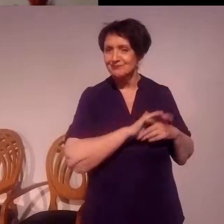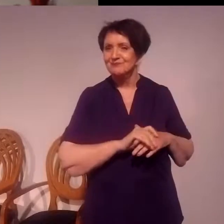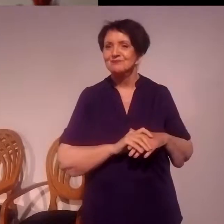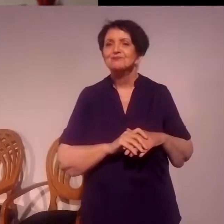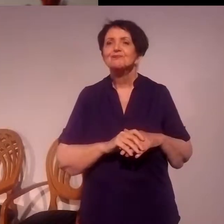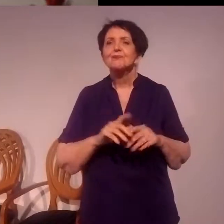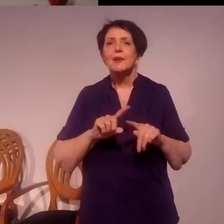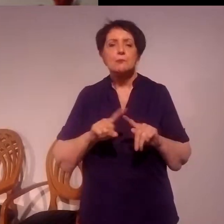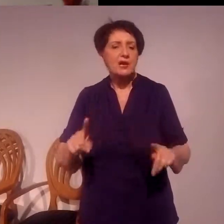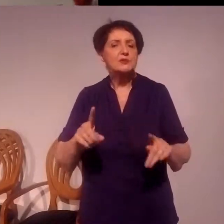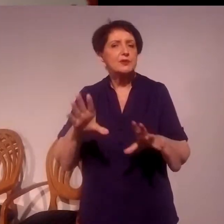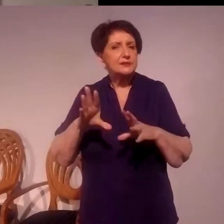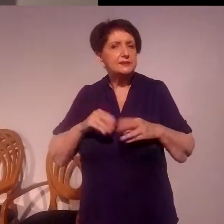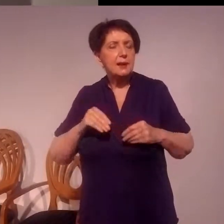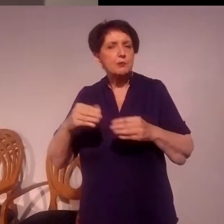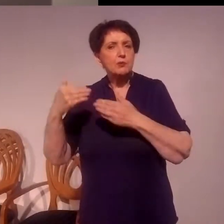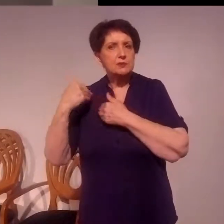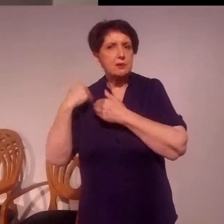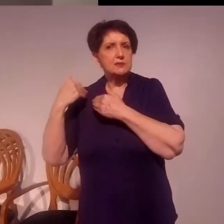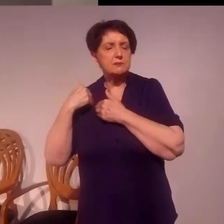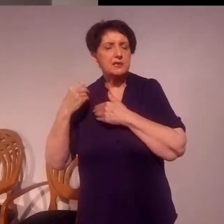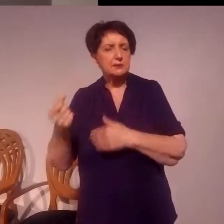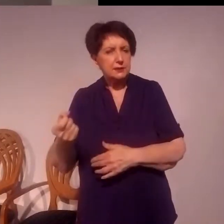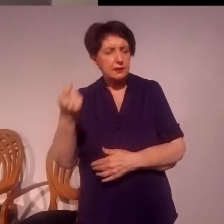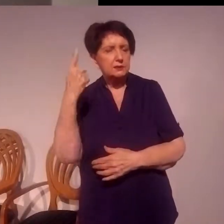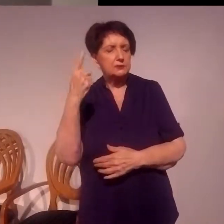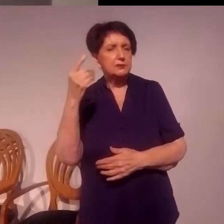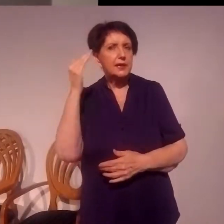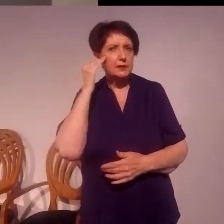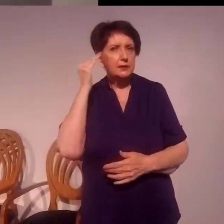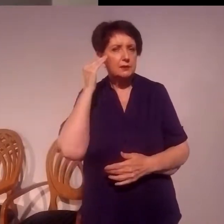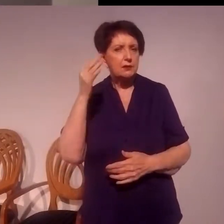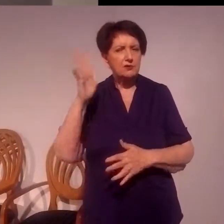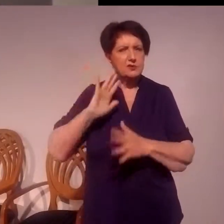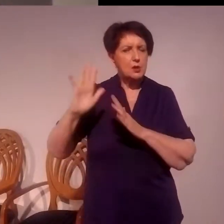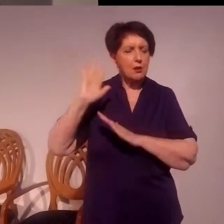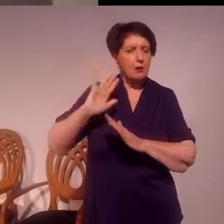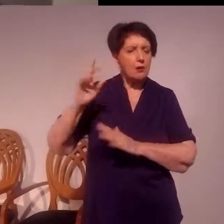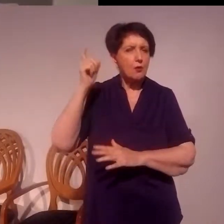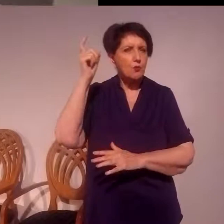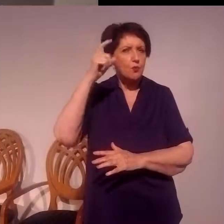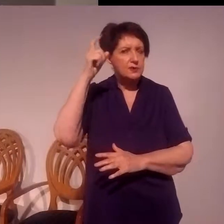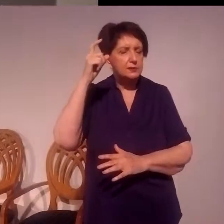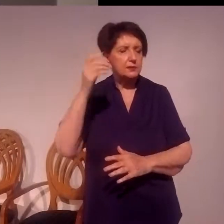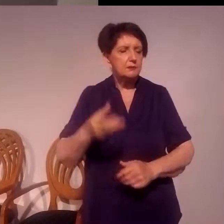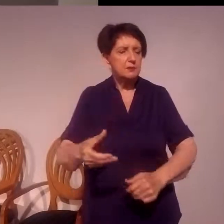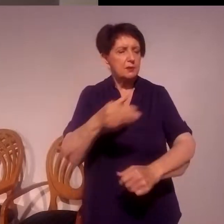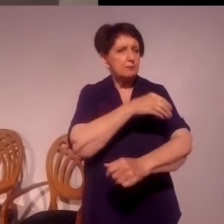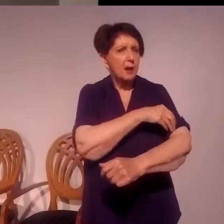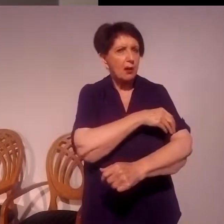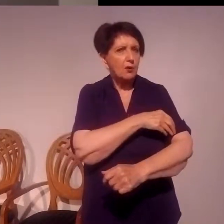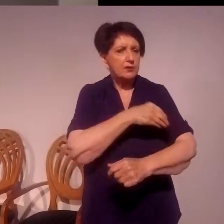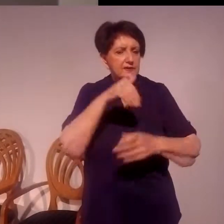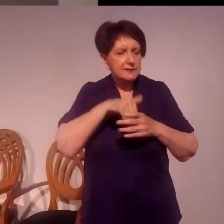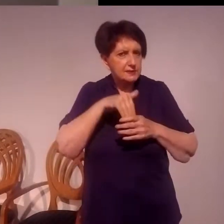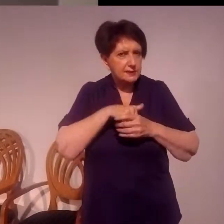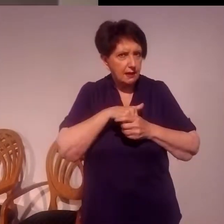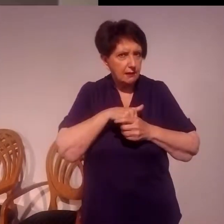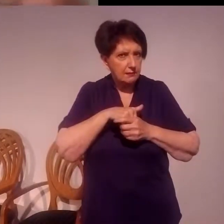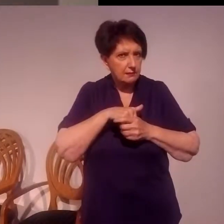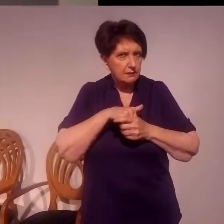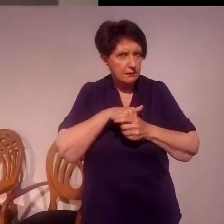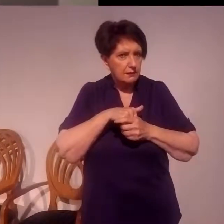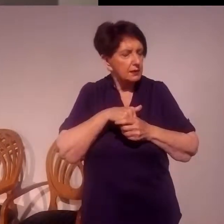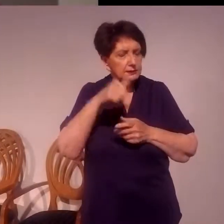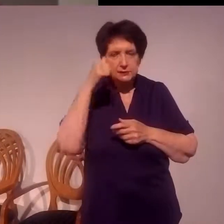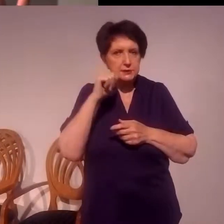personal responsibility, to understand and to know this ancient wisdom that the power is within. It's